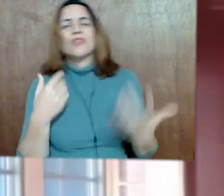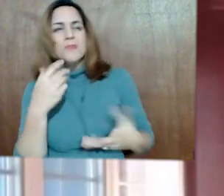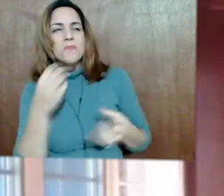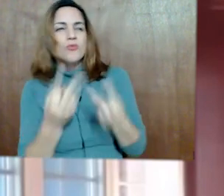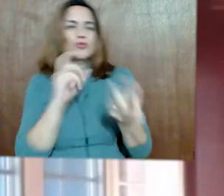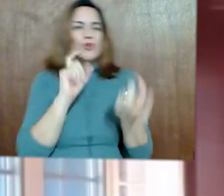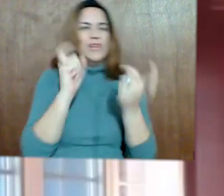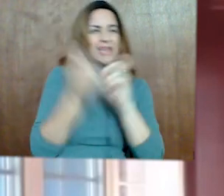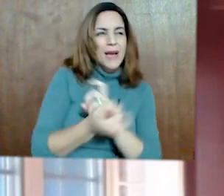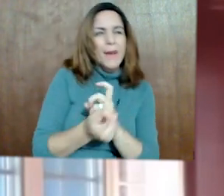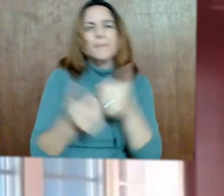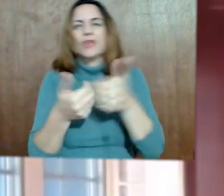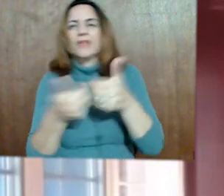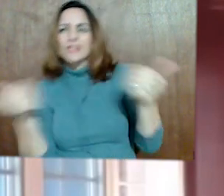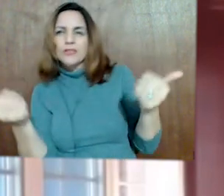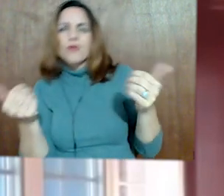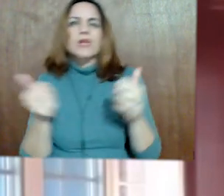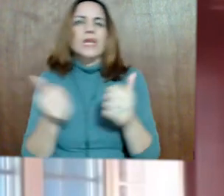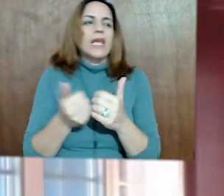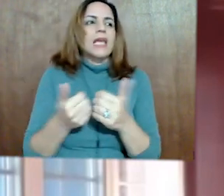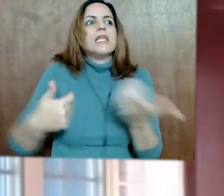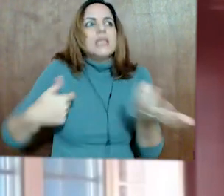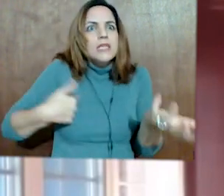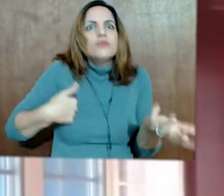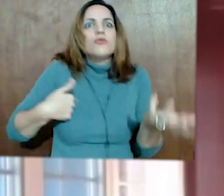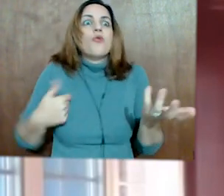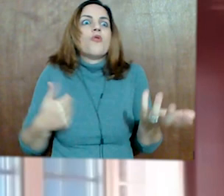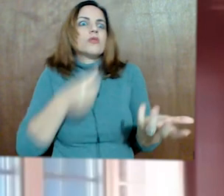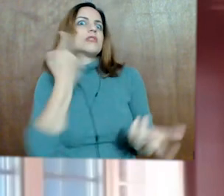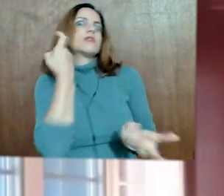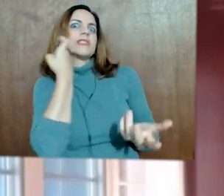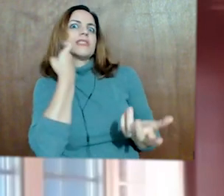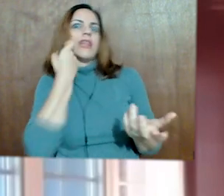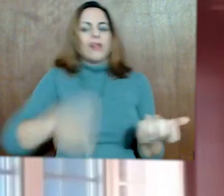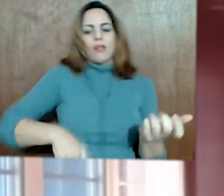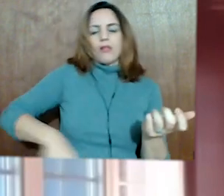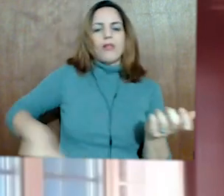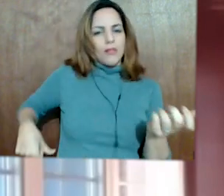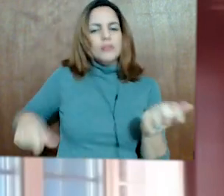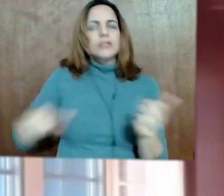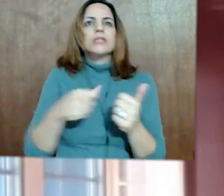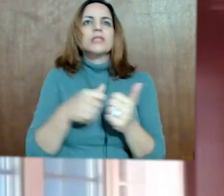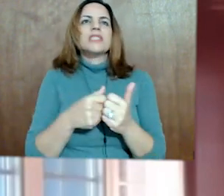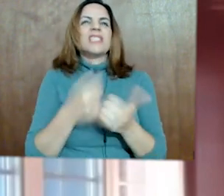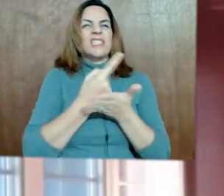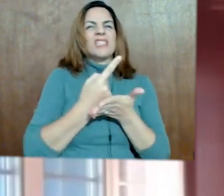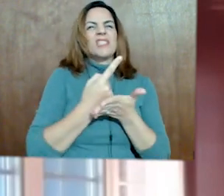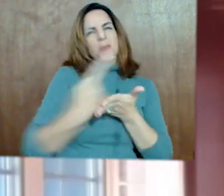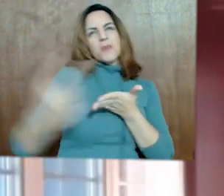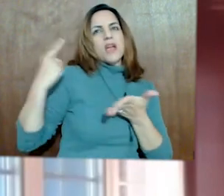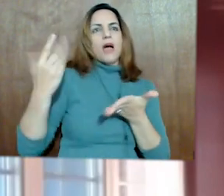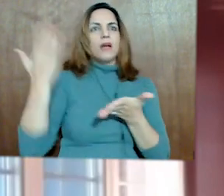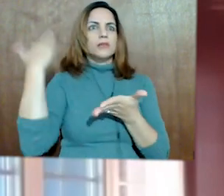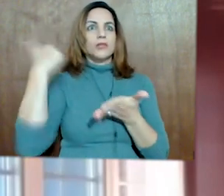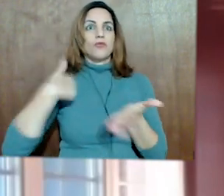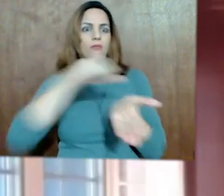I just survived a major surgery that same weeks before, and I actually left the PRO right a